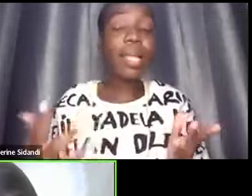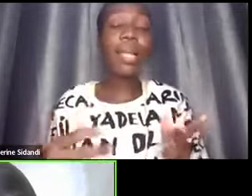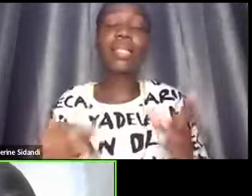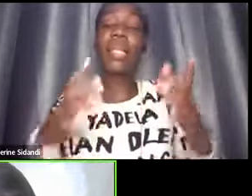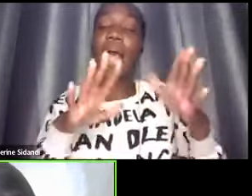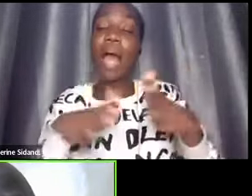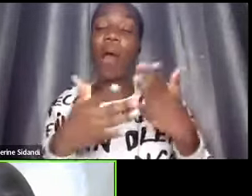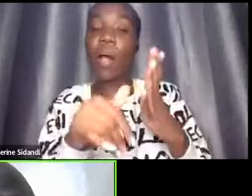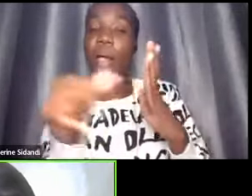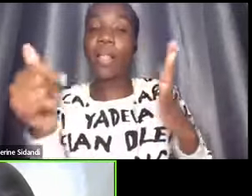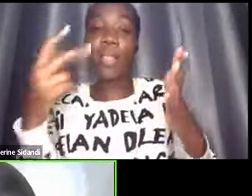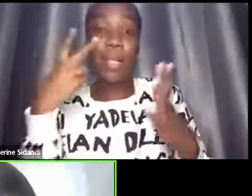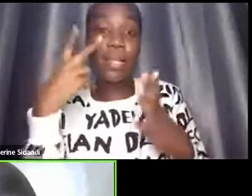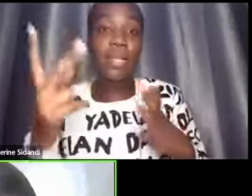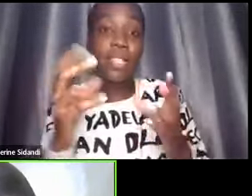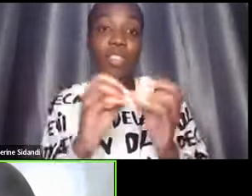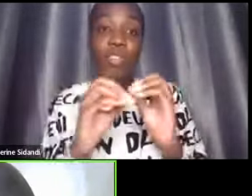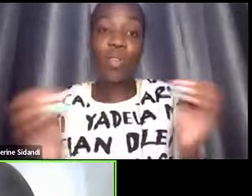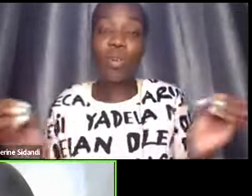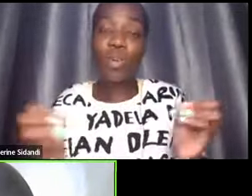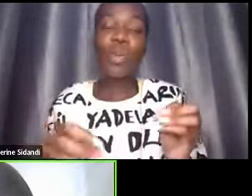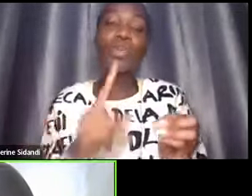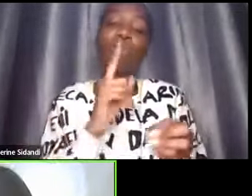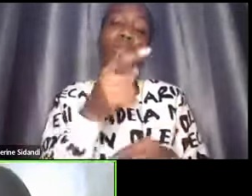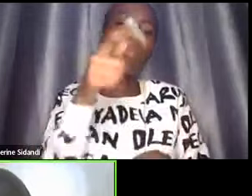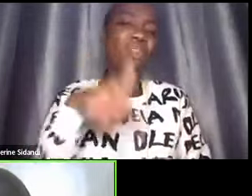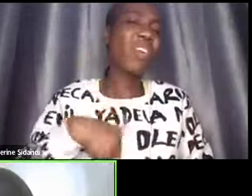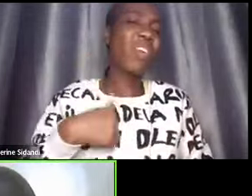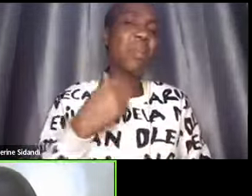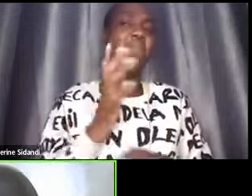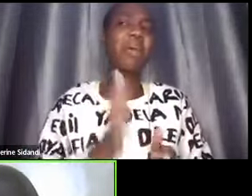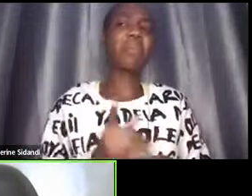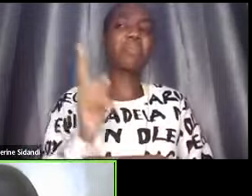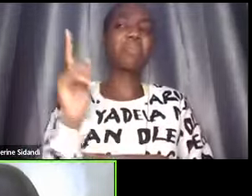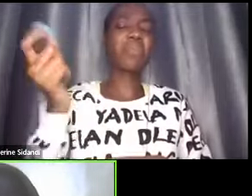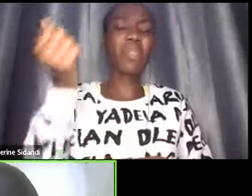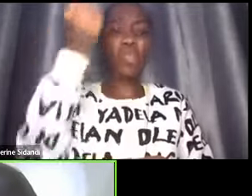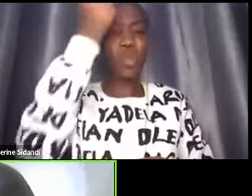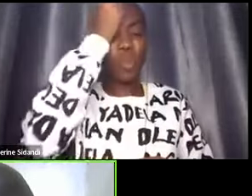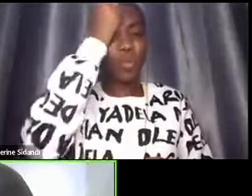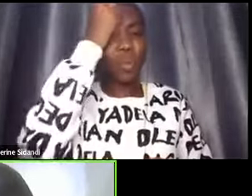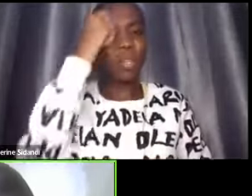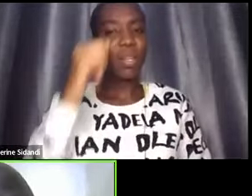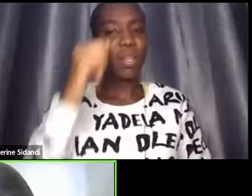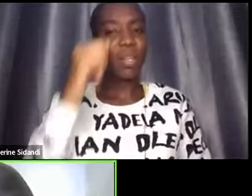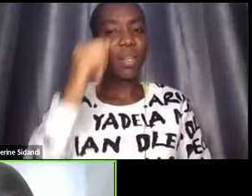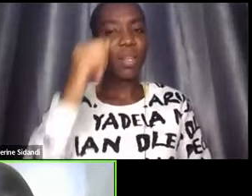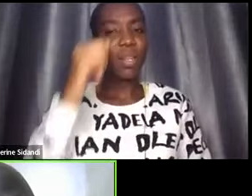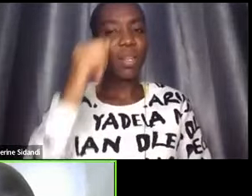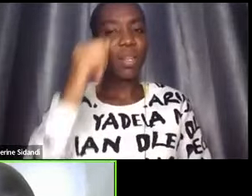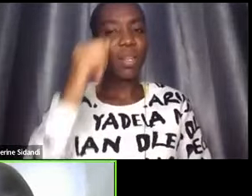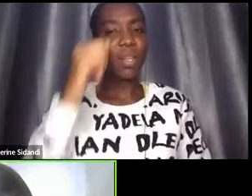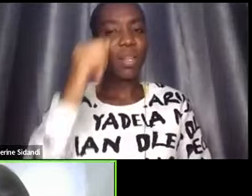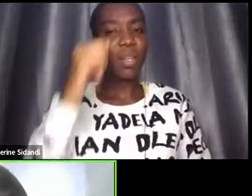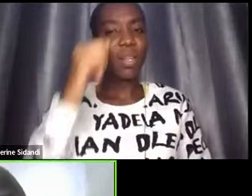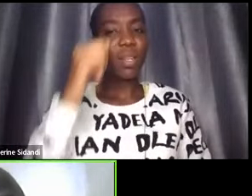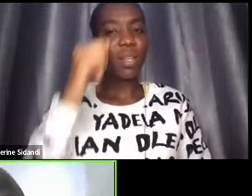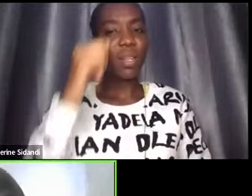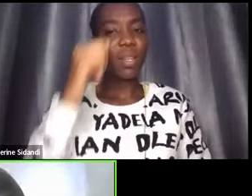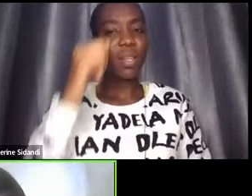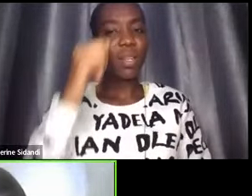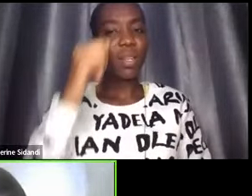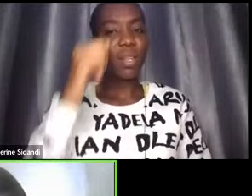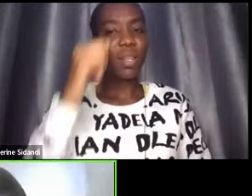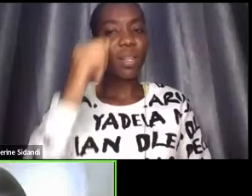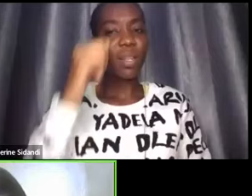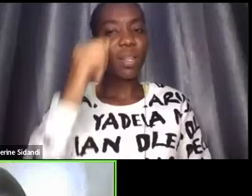crazy. They are not. If I don't see things the way you do, I'm not stupid. I'm not crazy. It's only that I'm